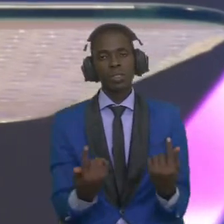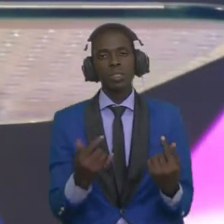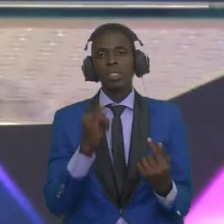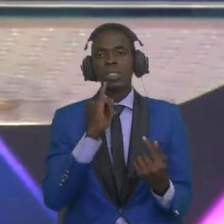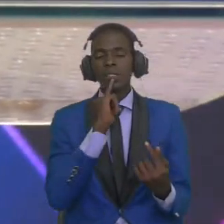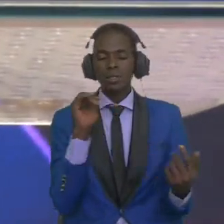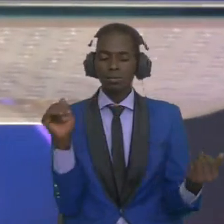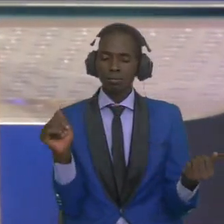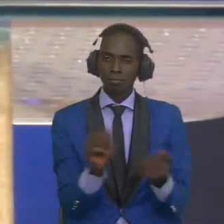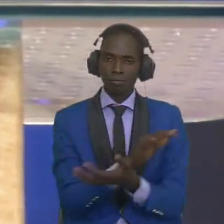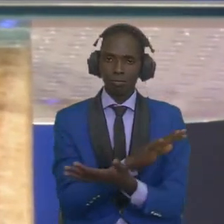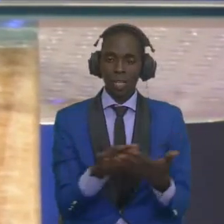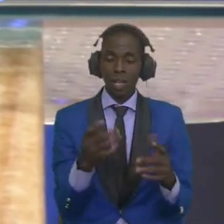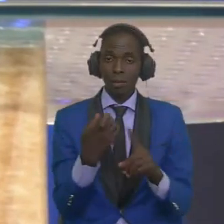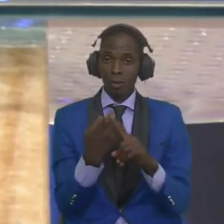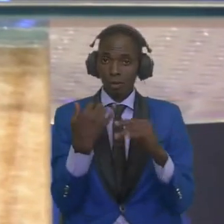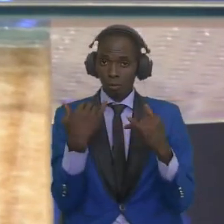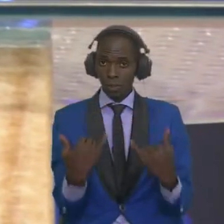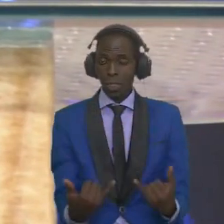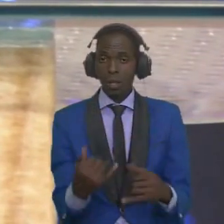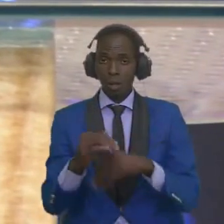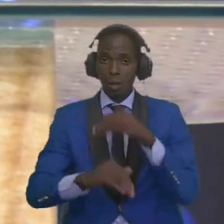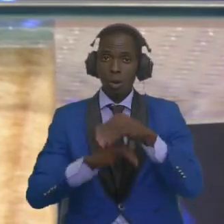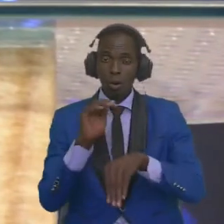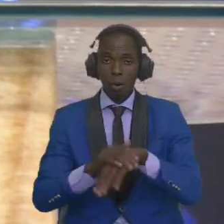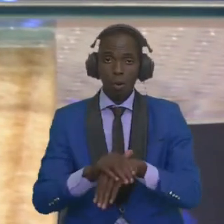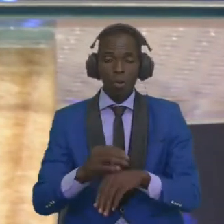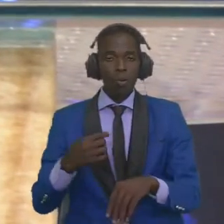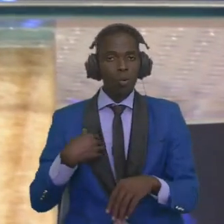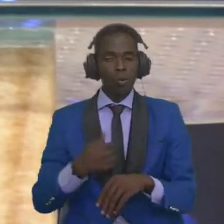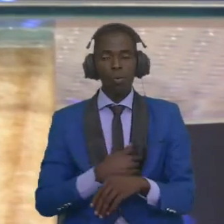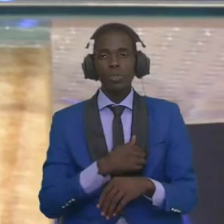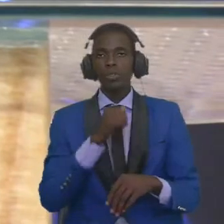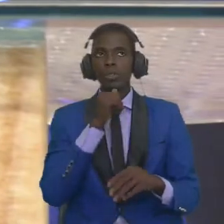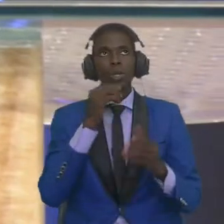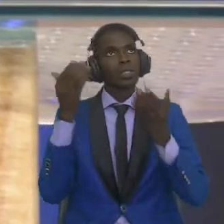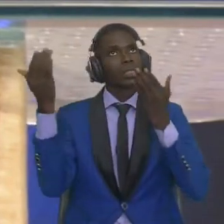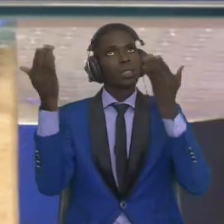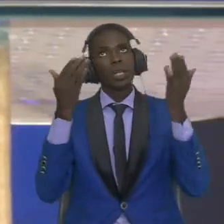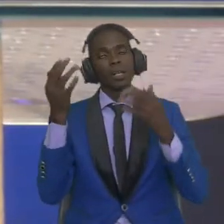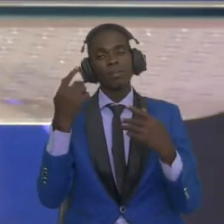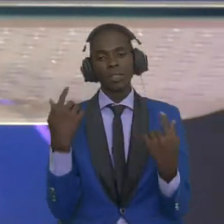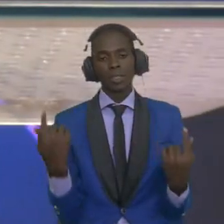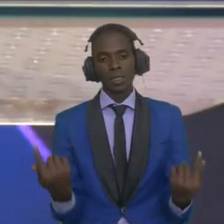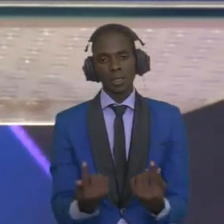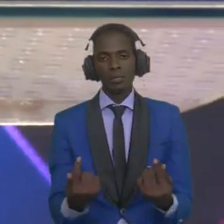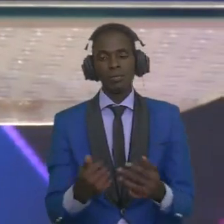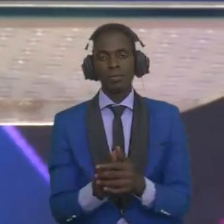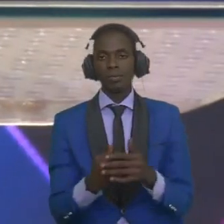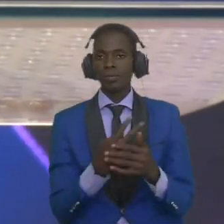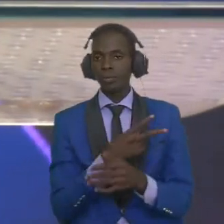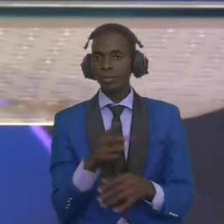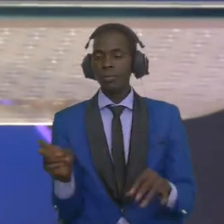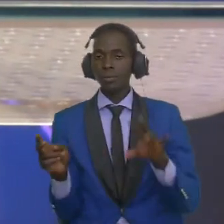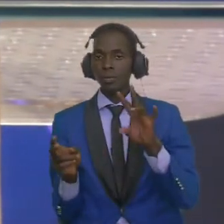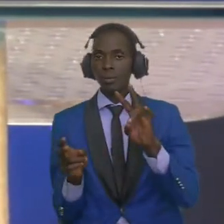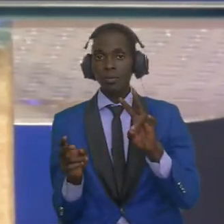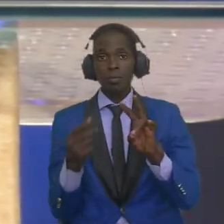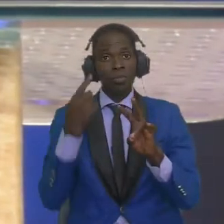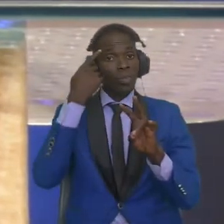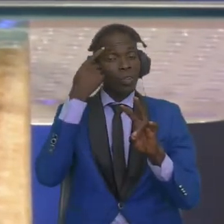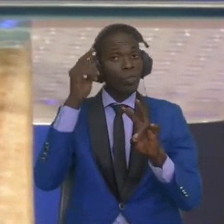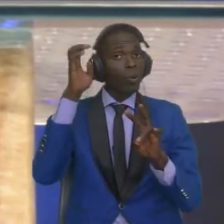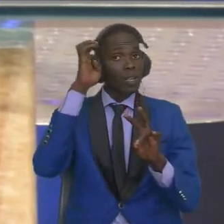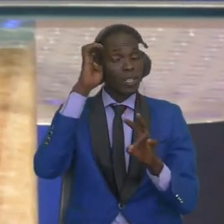that henceforth we should not serve sin. And then in verse 7, for he that